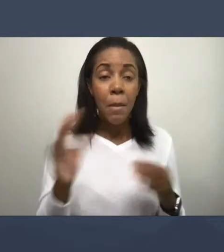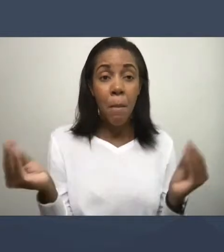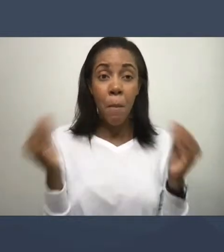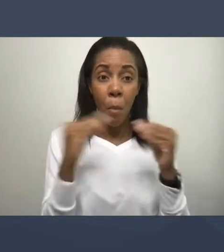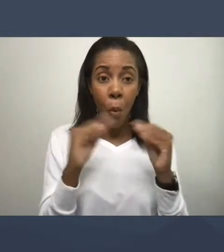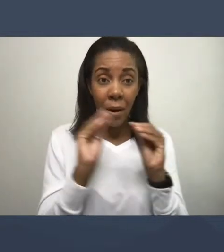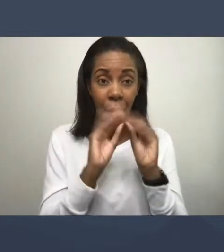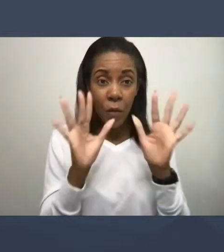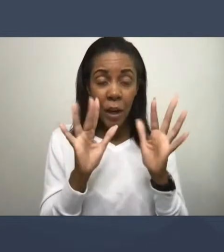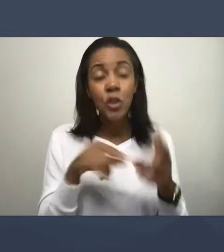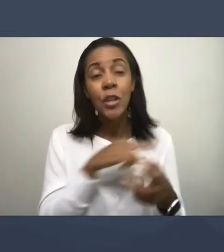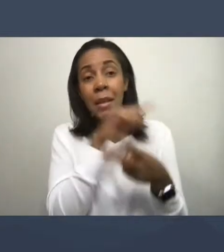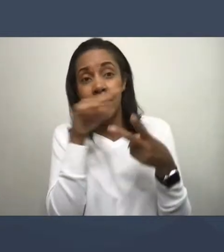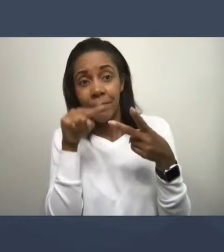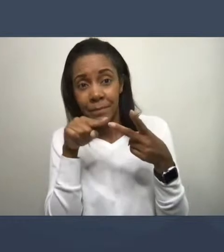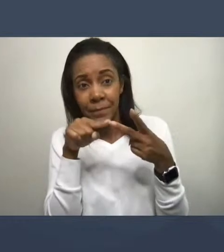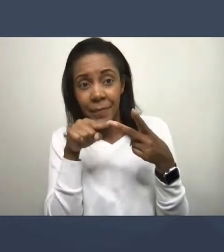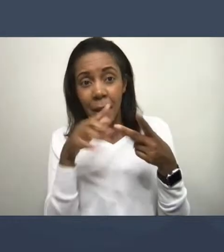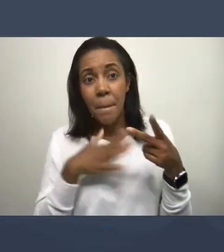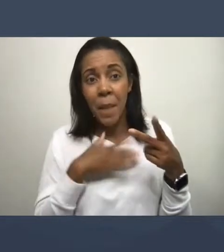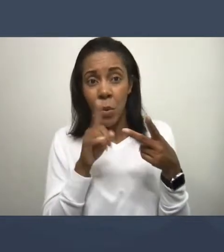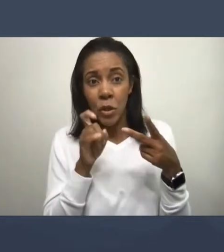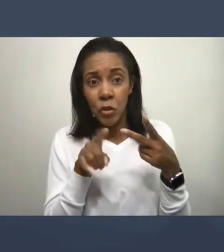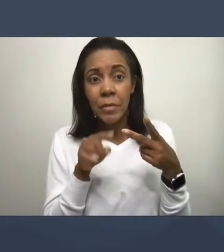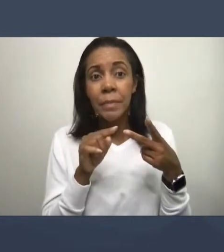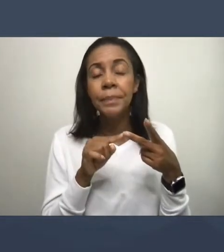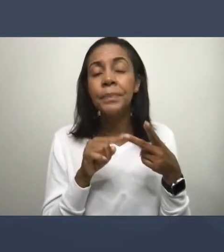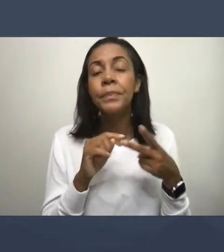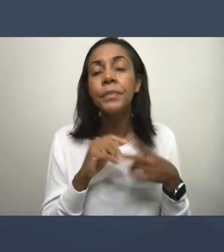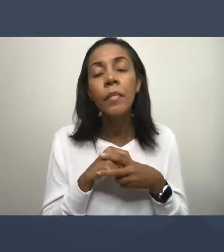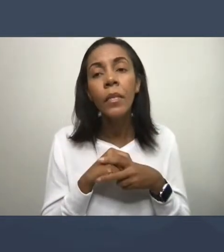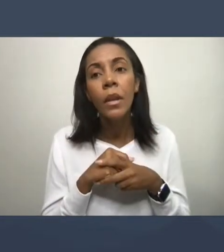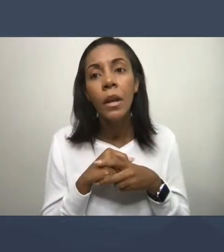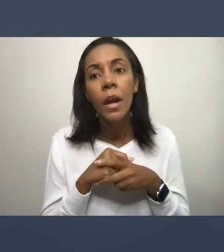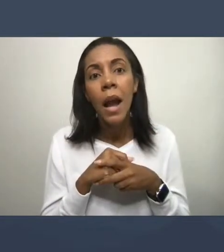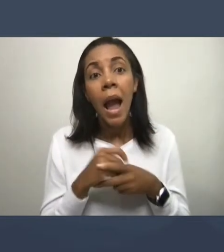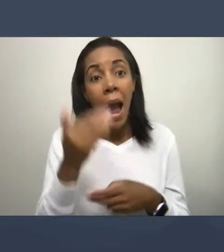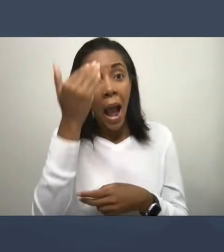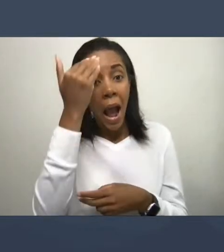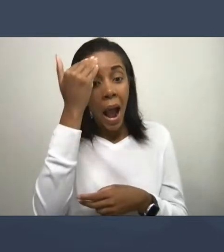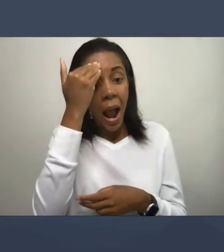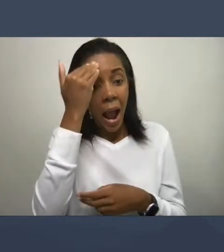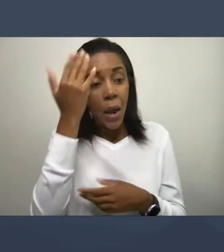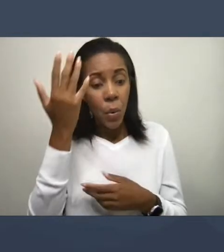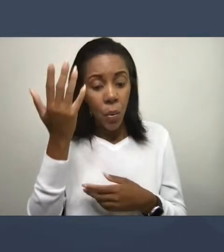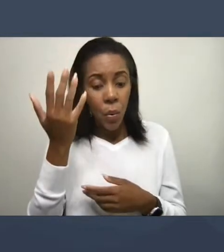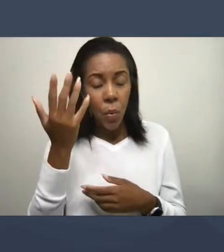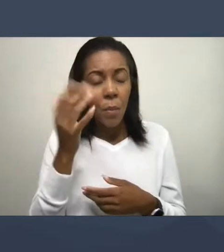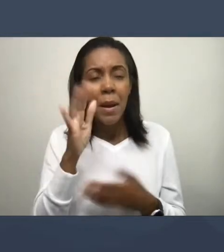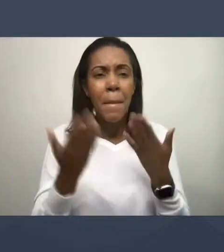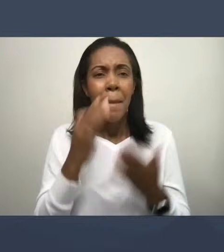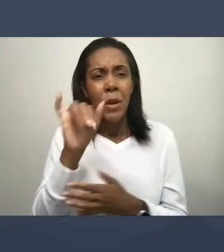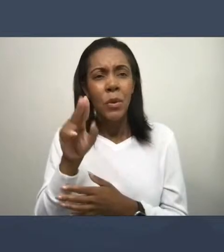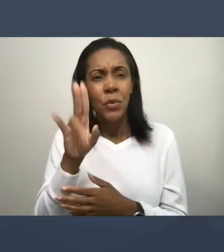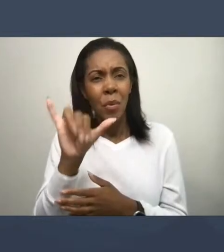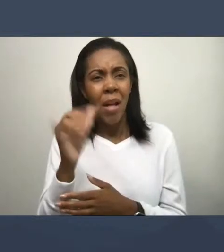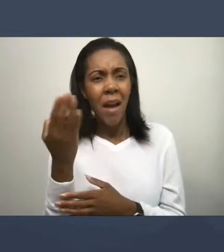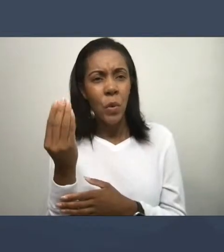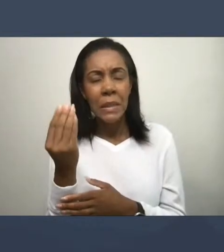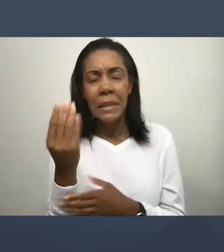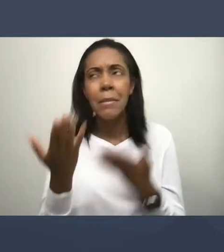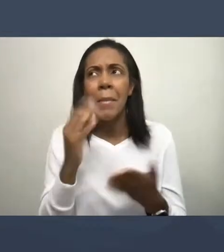And then the other part of my question is, I know that part of this may have been July 14th, may not have been,